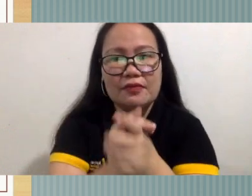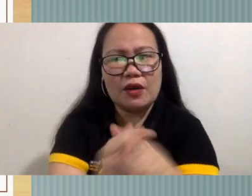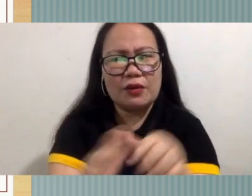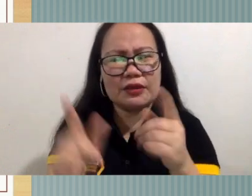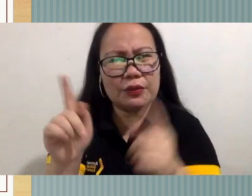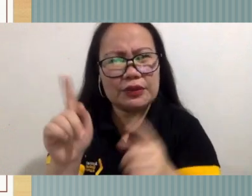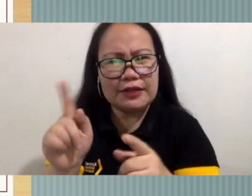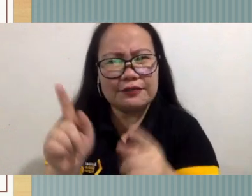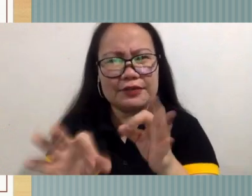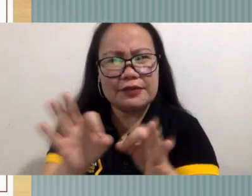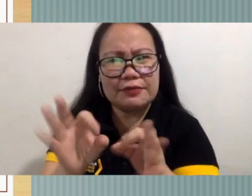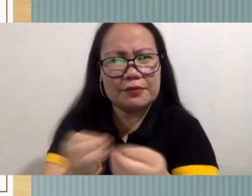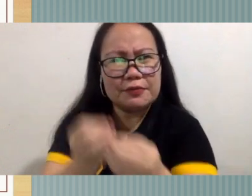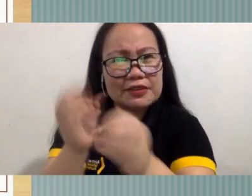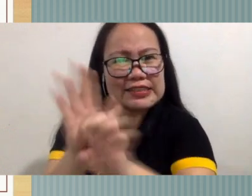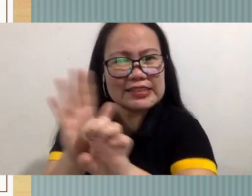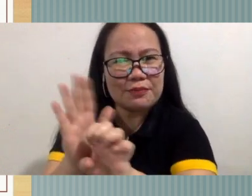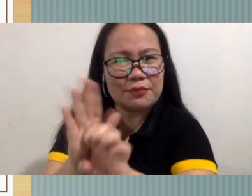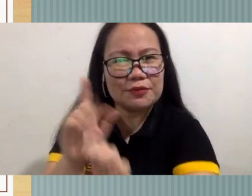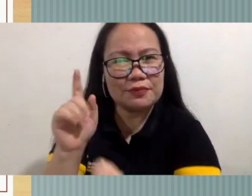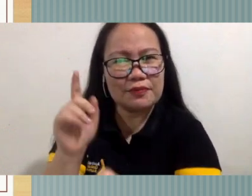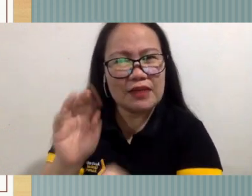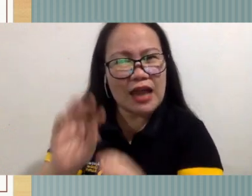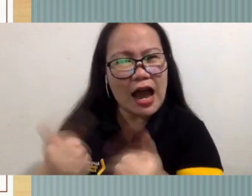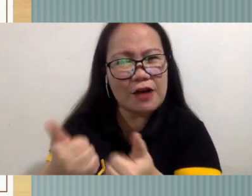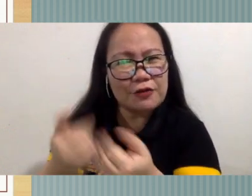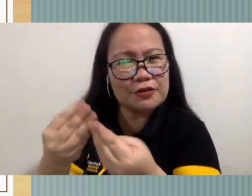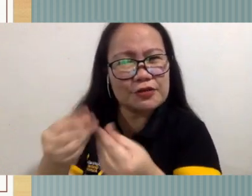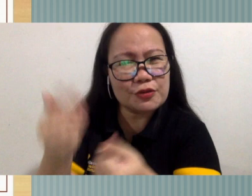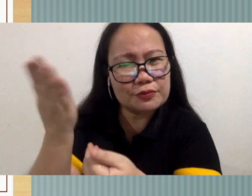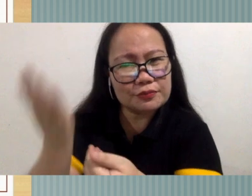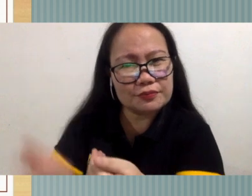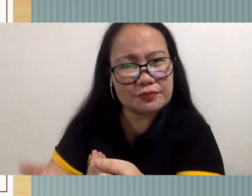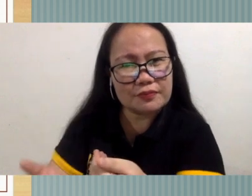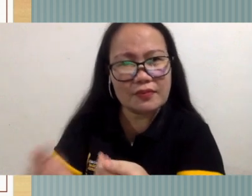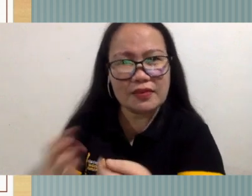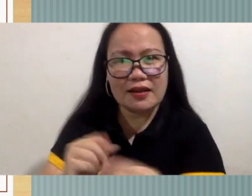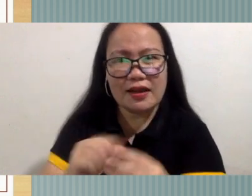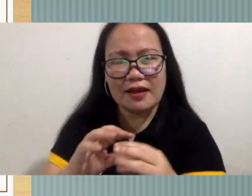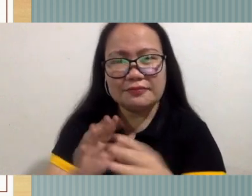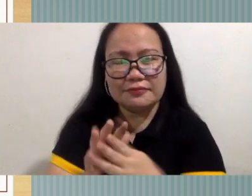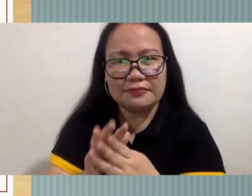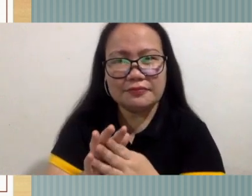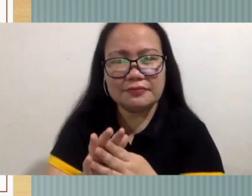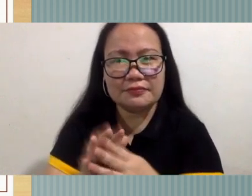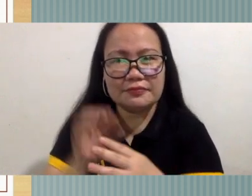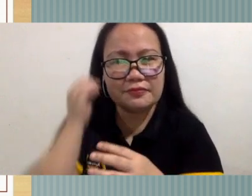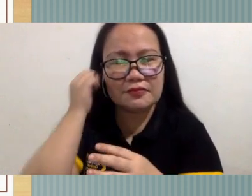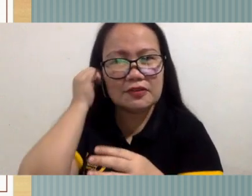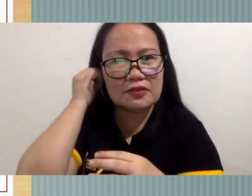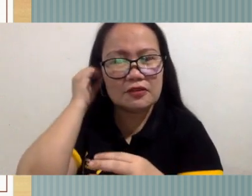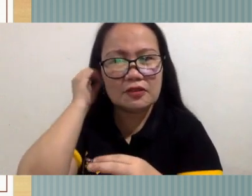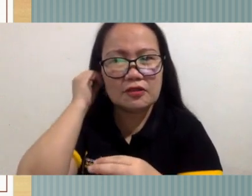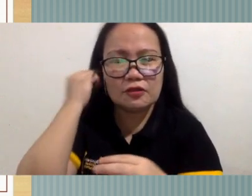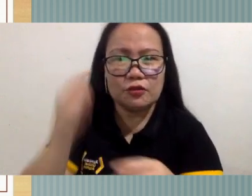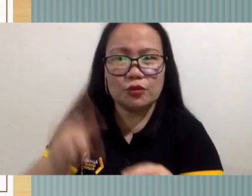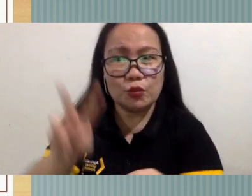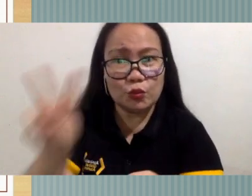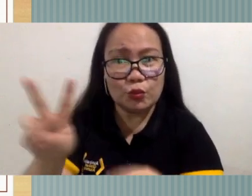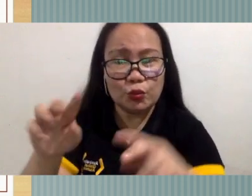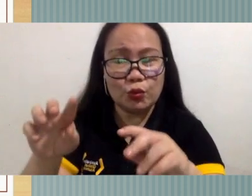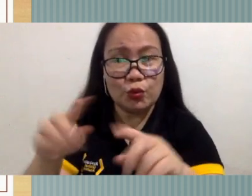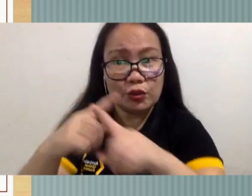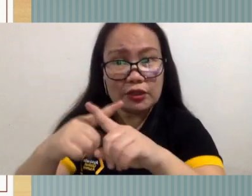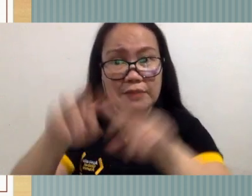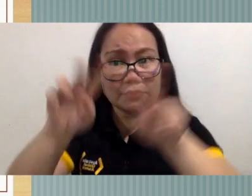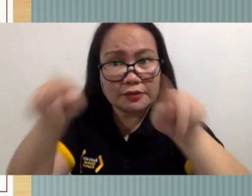Okay. What if you were given this kind of example? Paano kapag ganito yung binigay na example? So, I have here